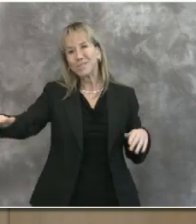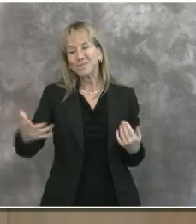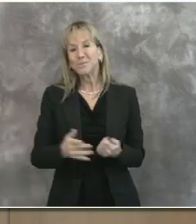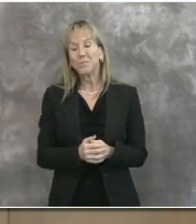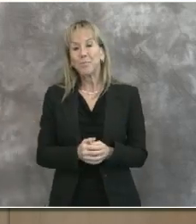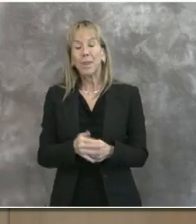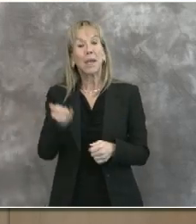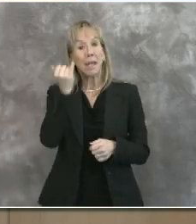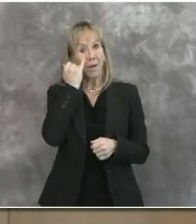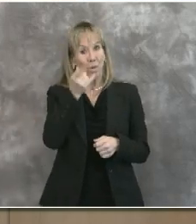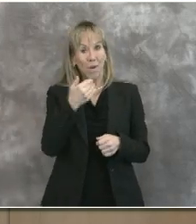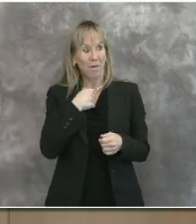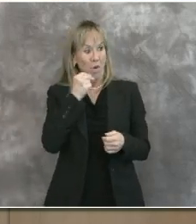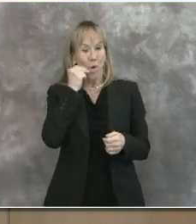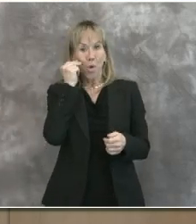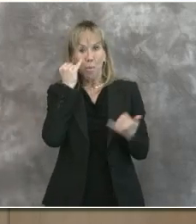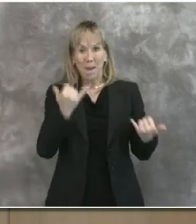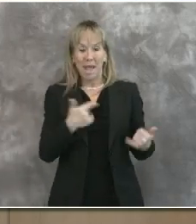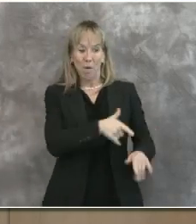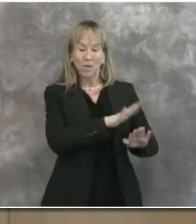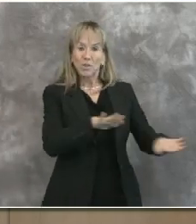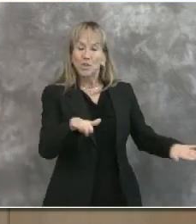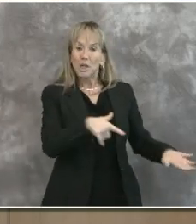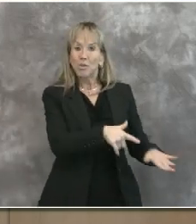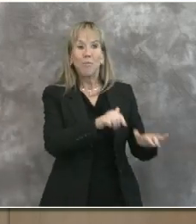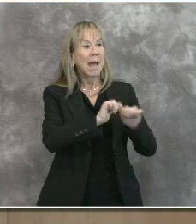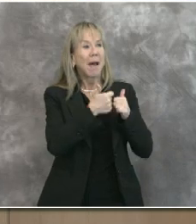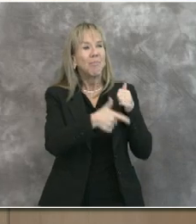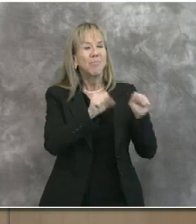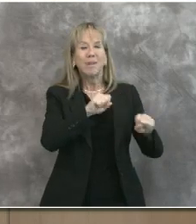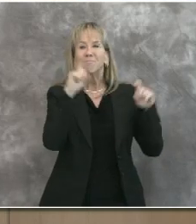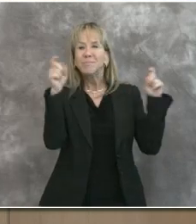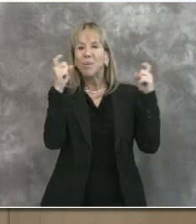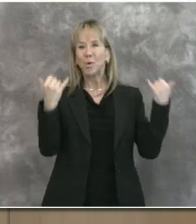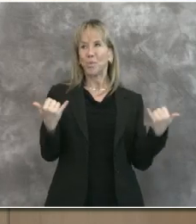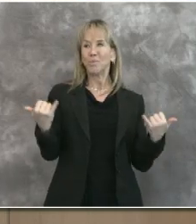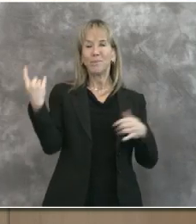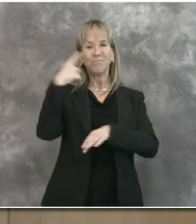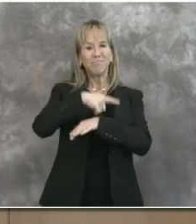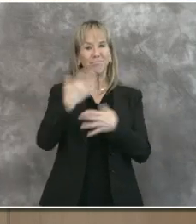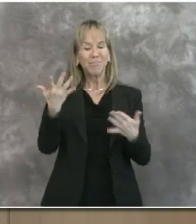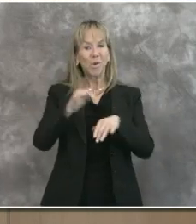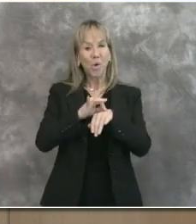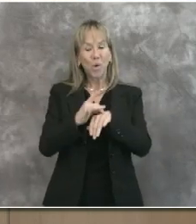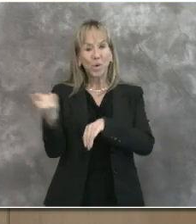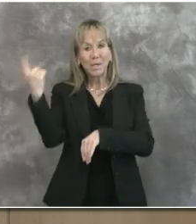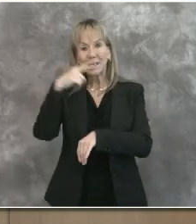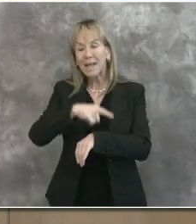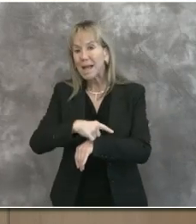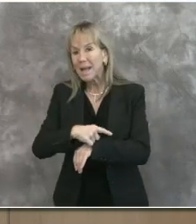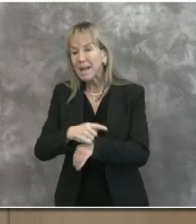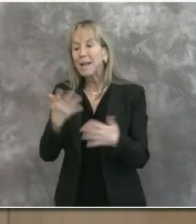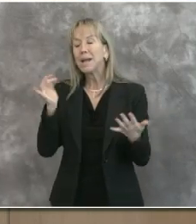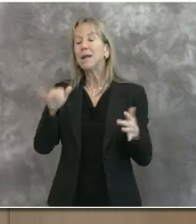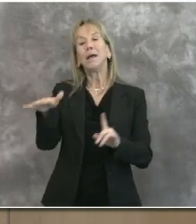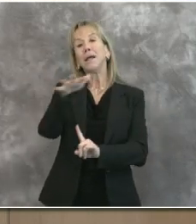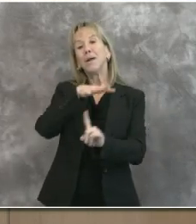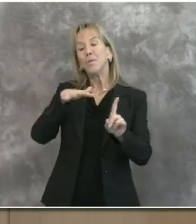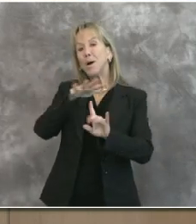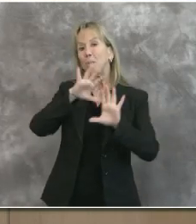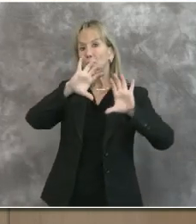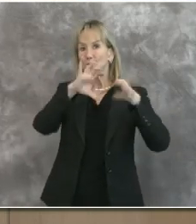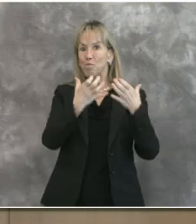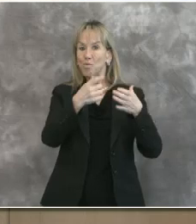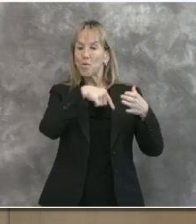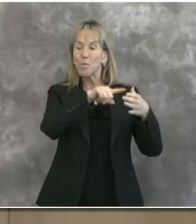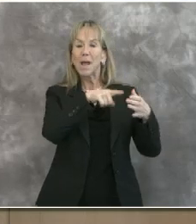children at home, we have a way for them to celebrate Earth Day too. Our county land use and environmental group has a special